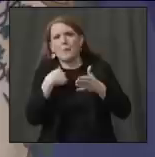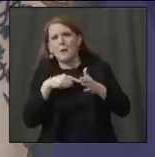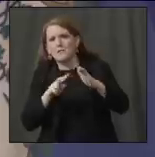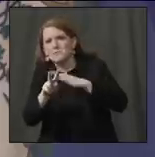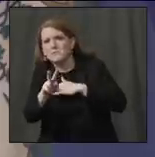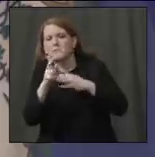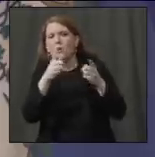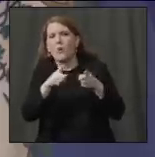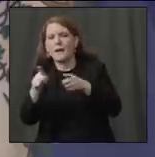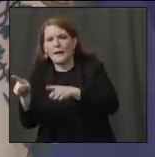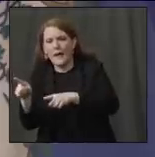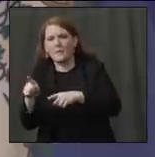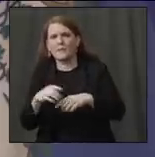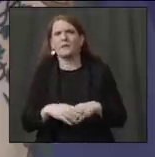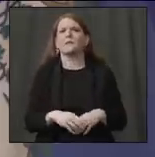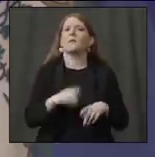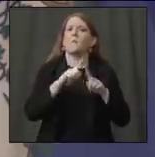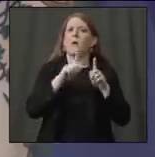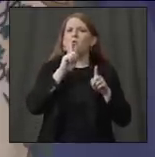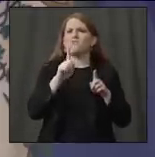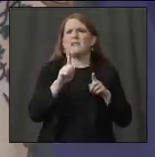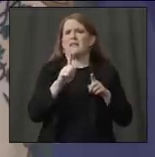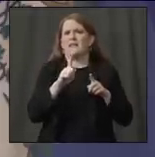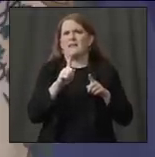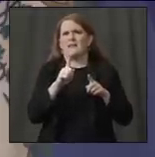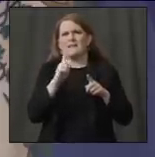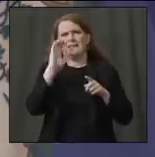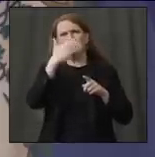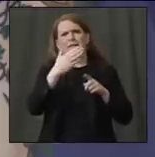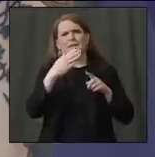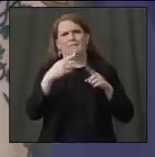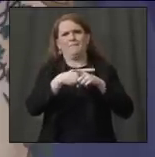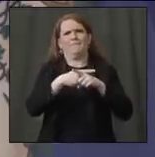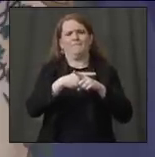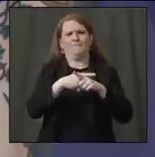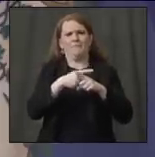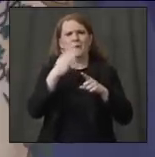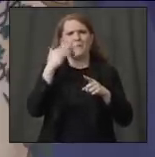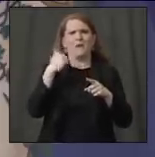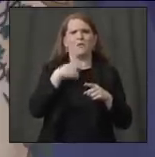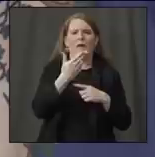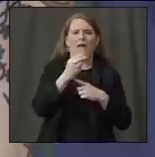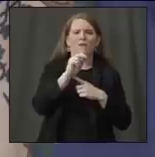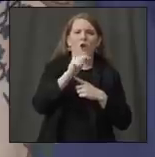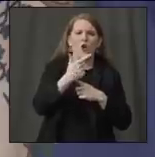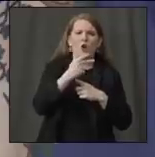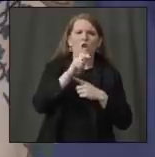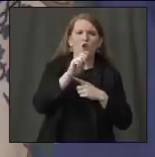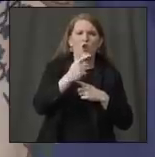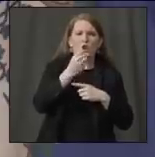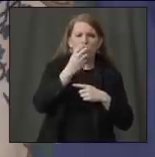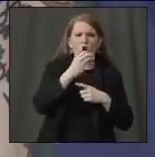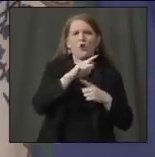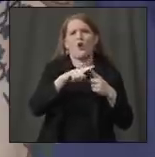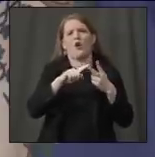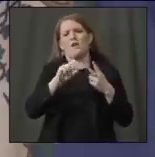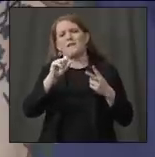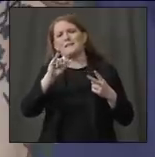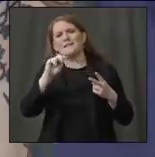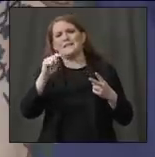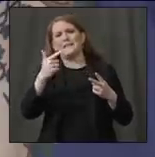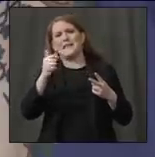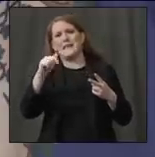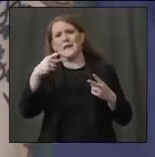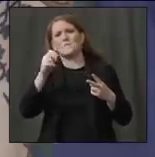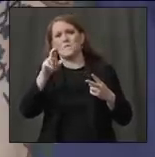like Hong Kong and Singapore where they have a small resurgence going on again. And we wanted to make sure that does not happen